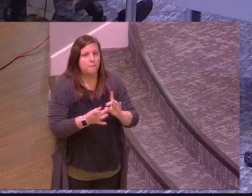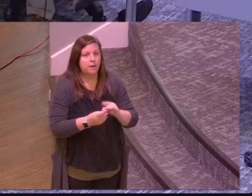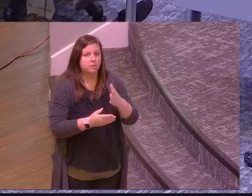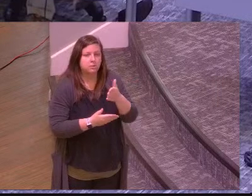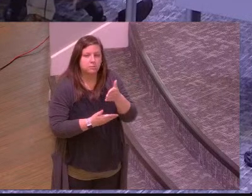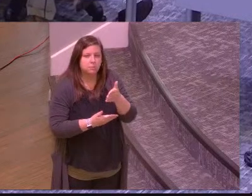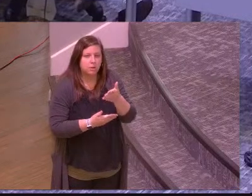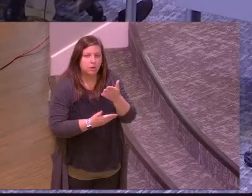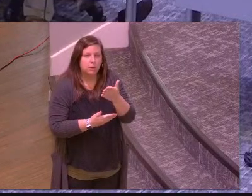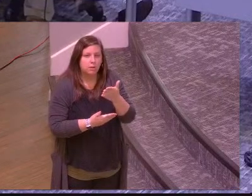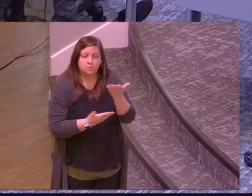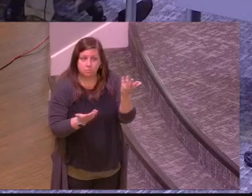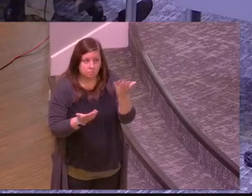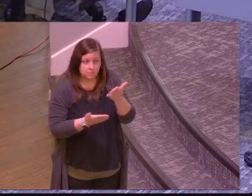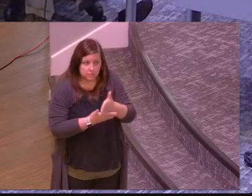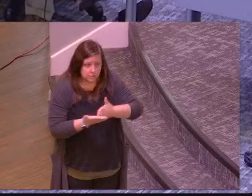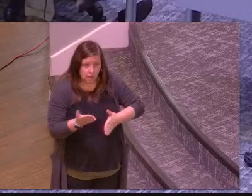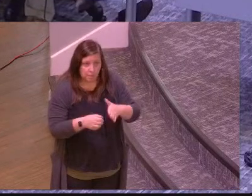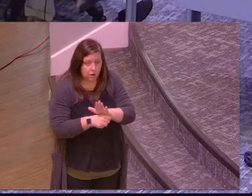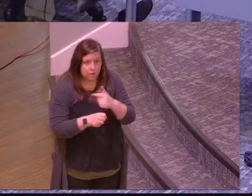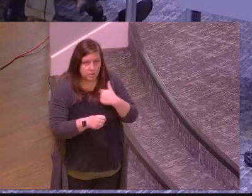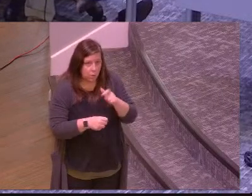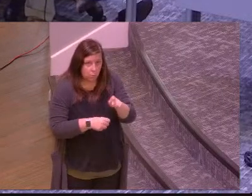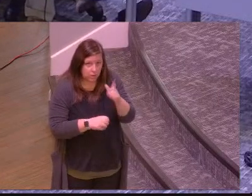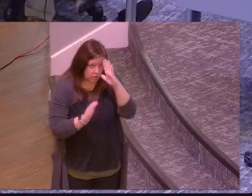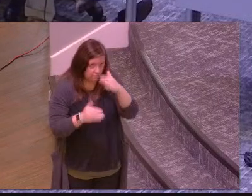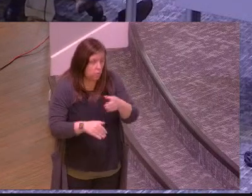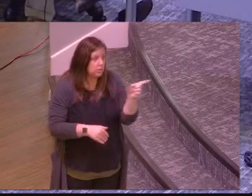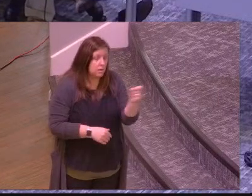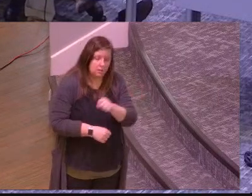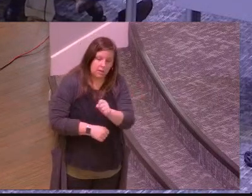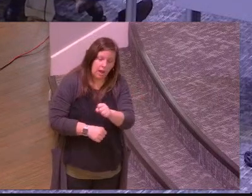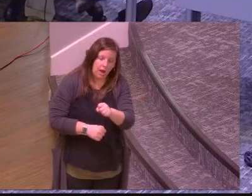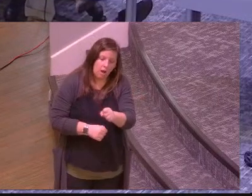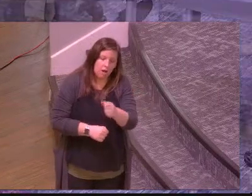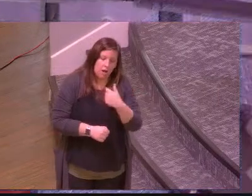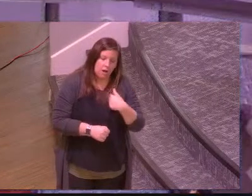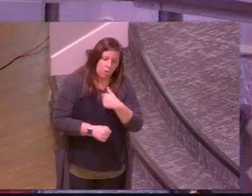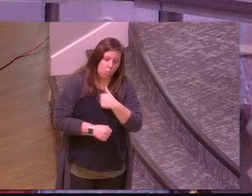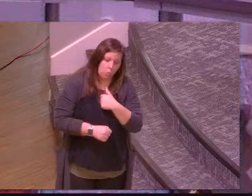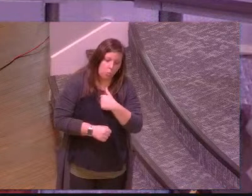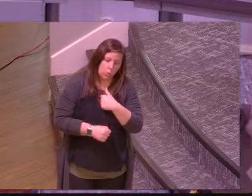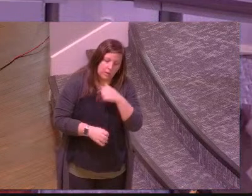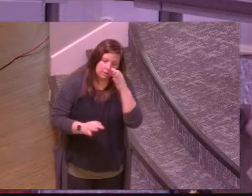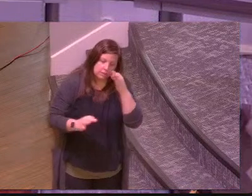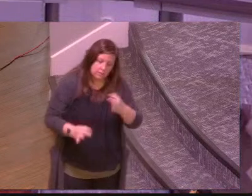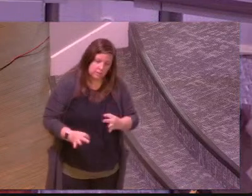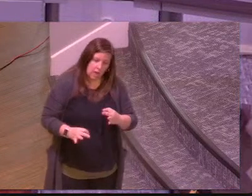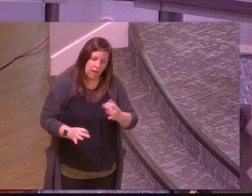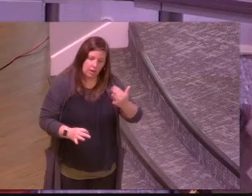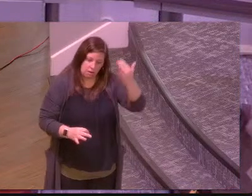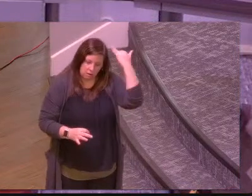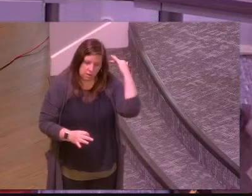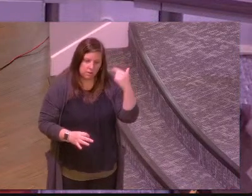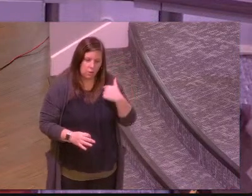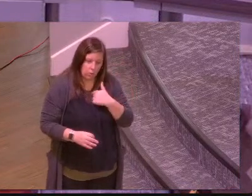like, professional development. I totally, we made a decision however long ago to be a charter district, right? And so